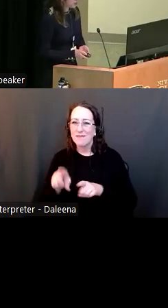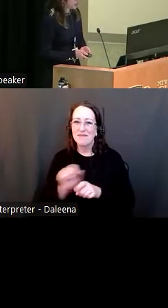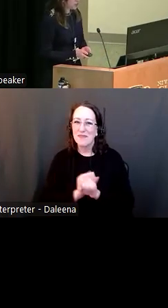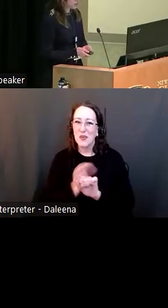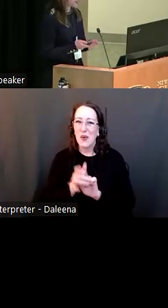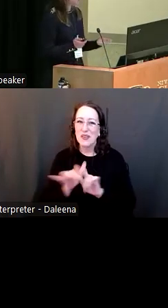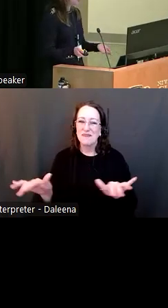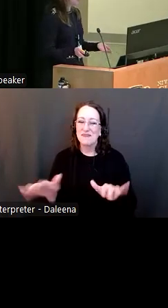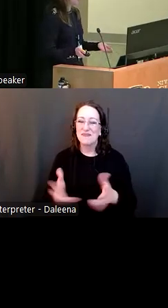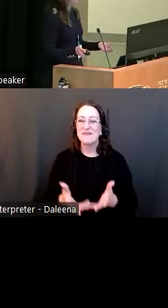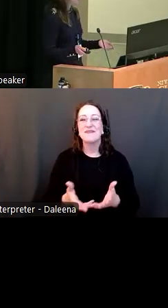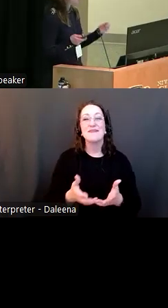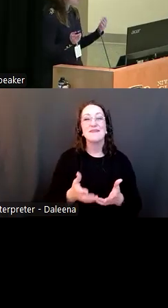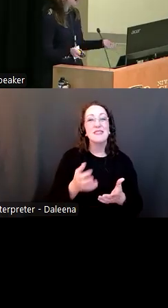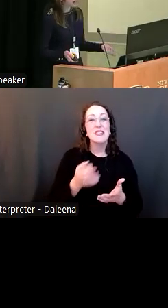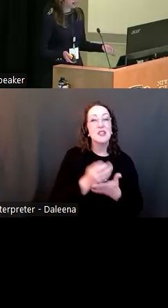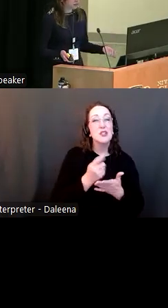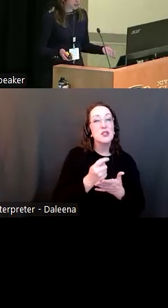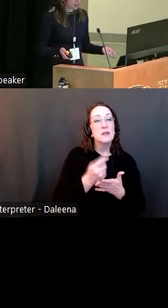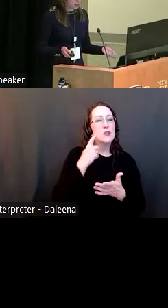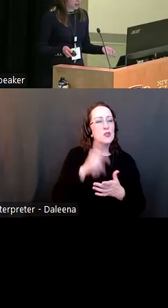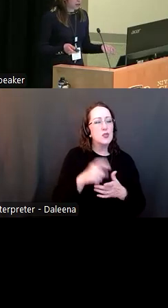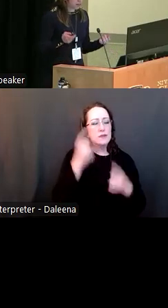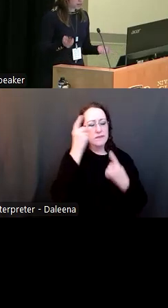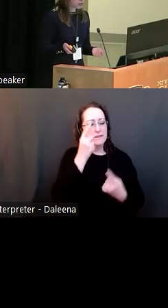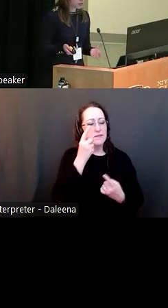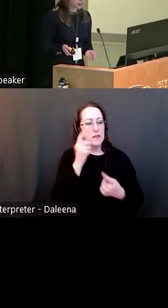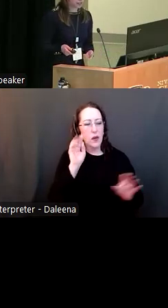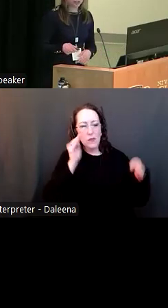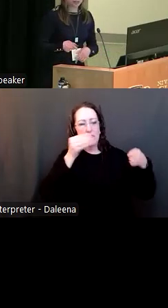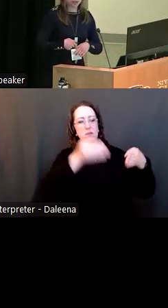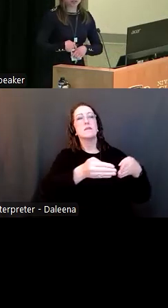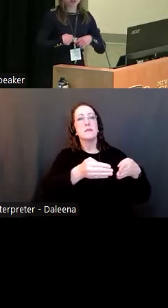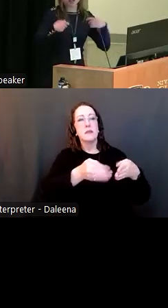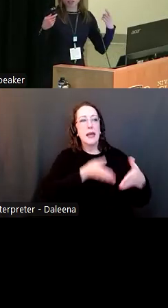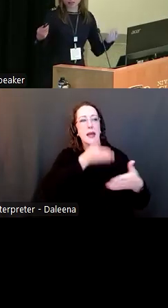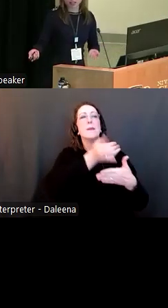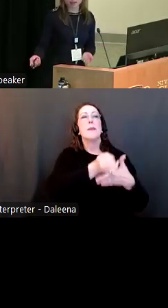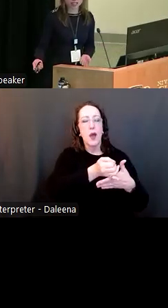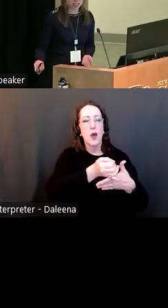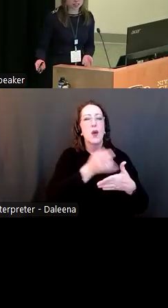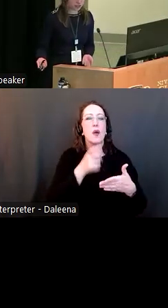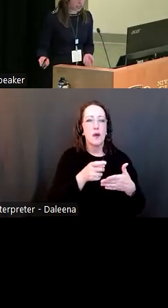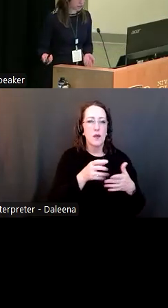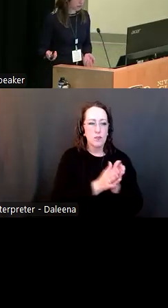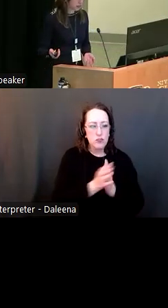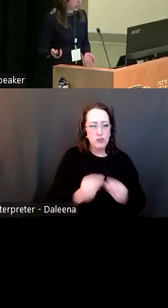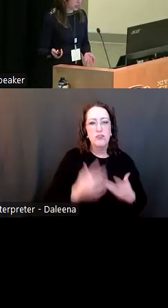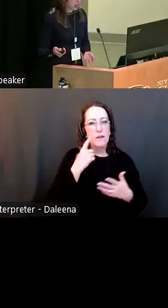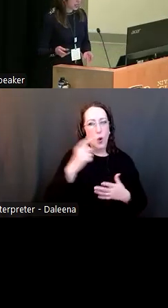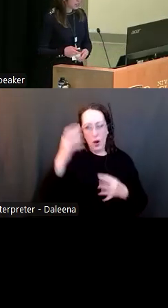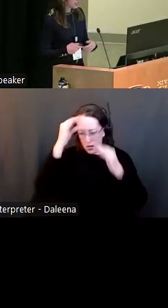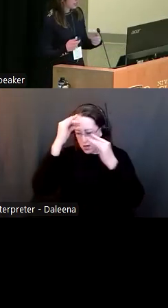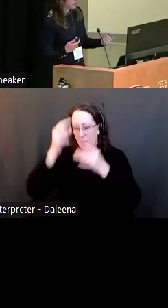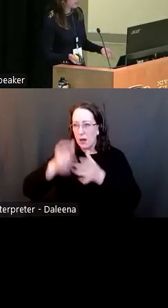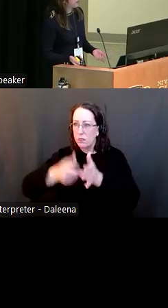treatments should consider, though, targeting impaired motivation to approach cognitively demanding activities,